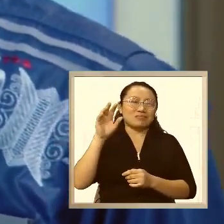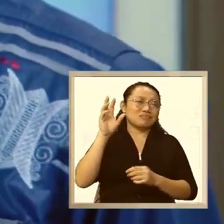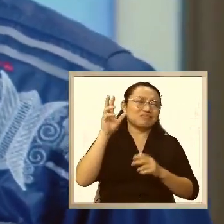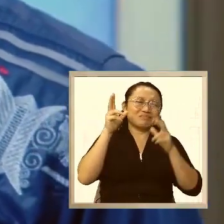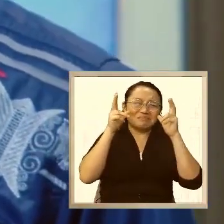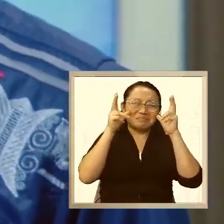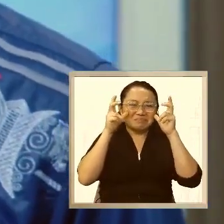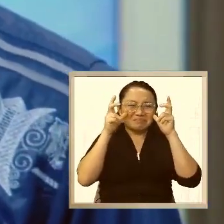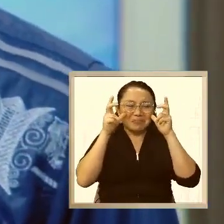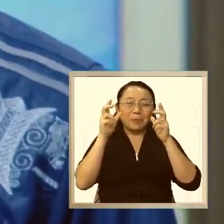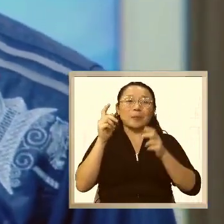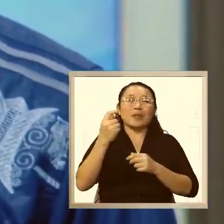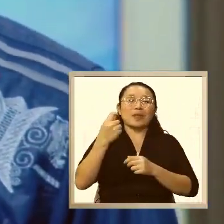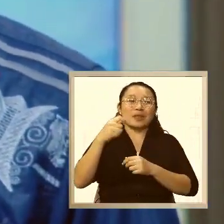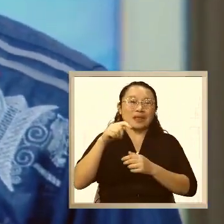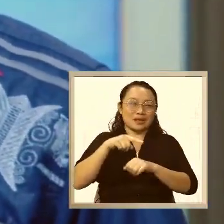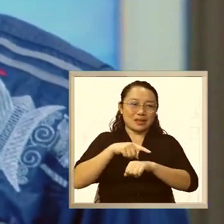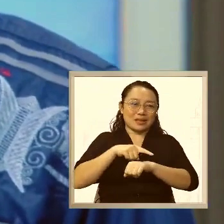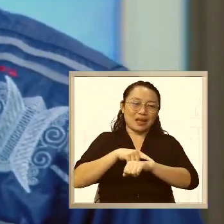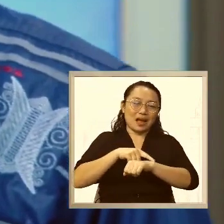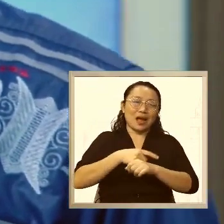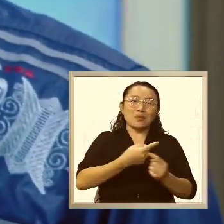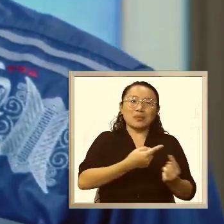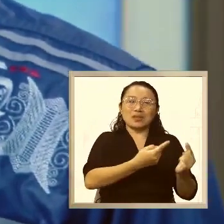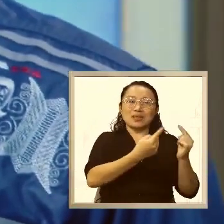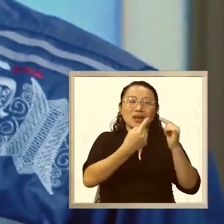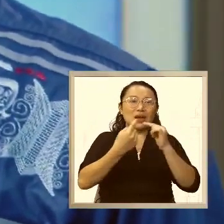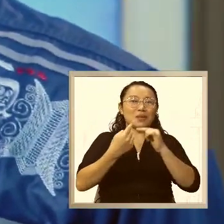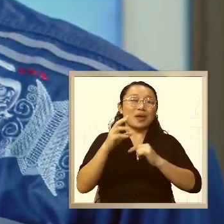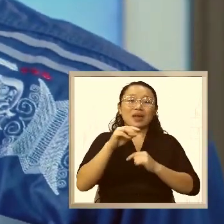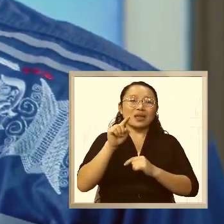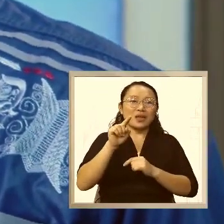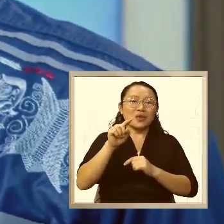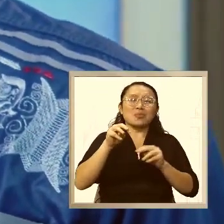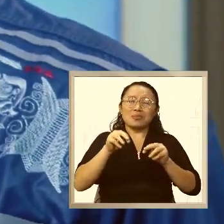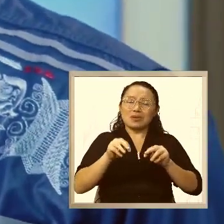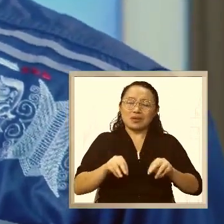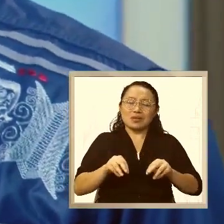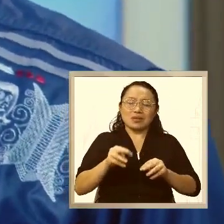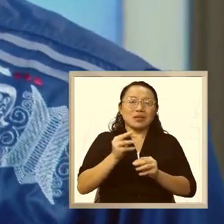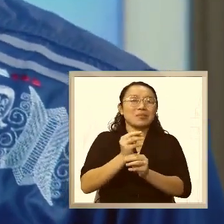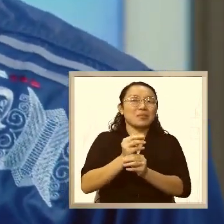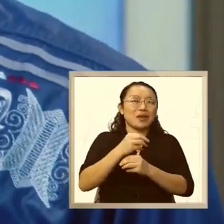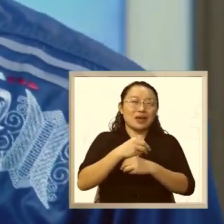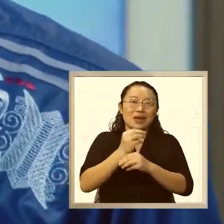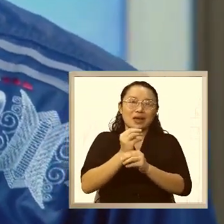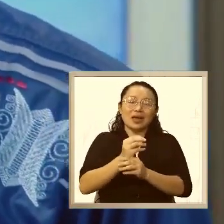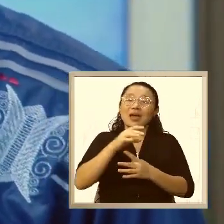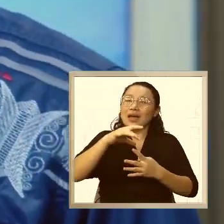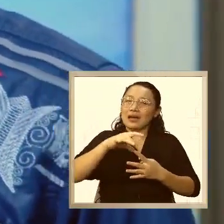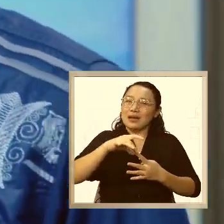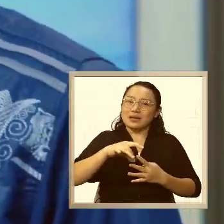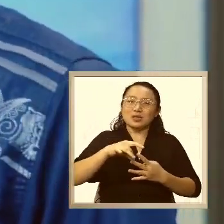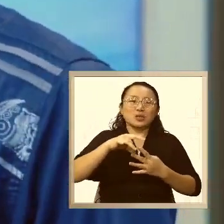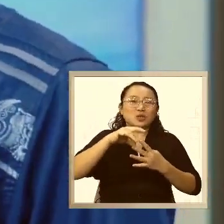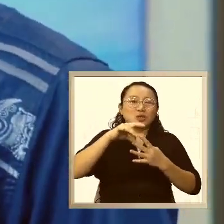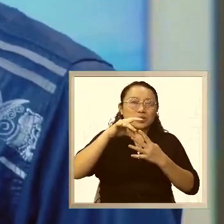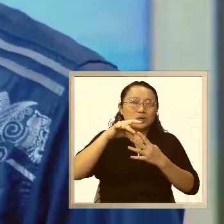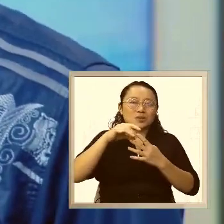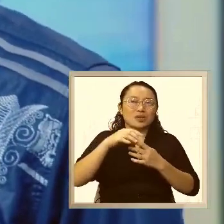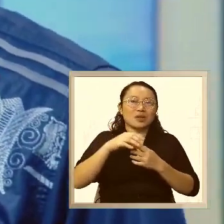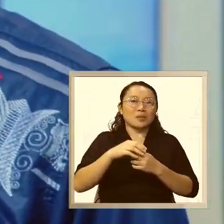listening. The time has come and you must make a choice.